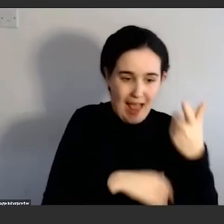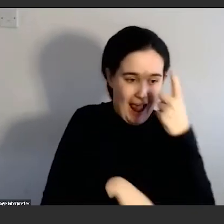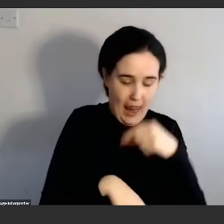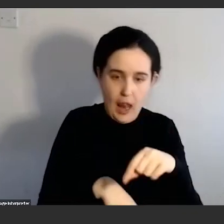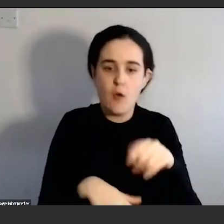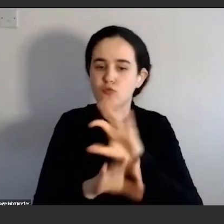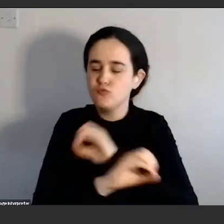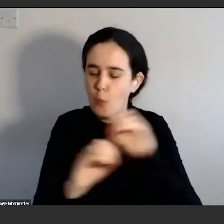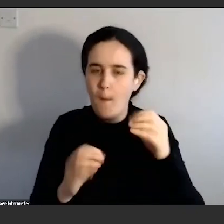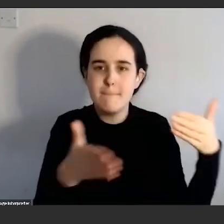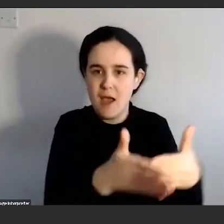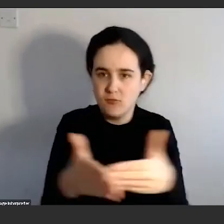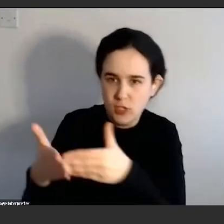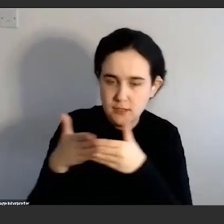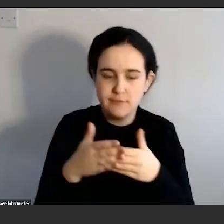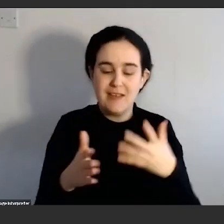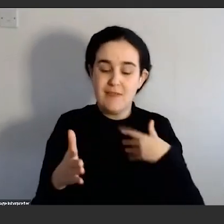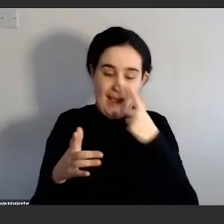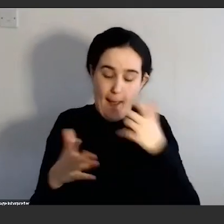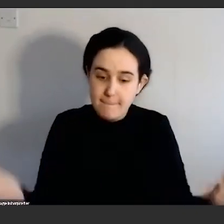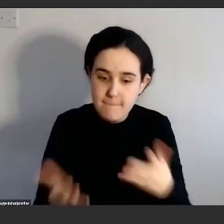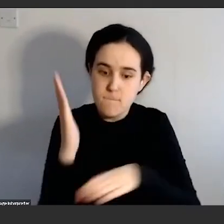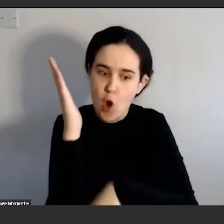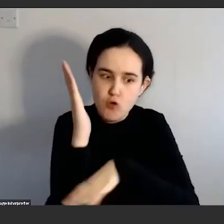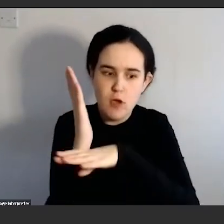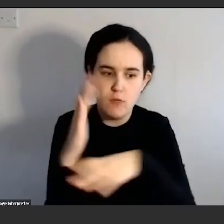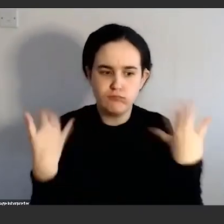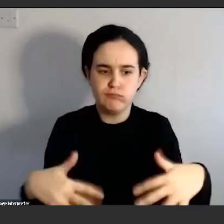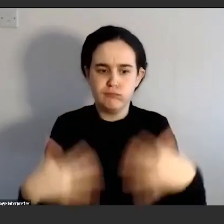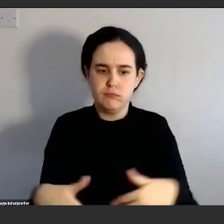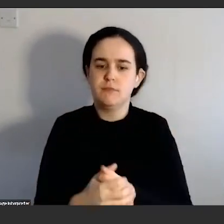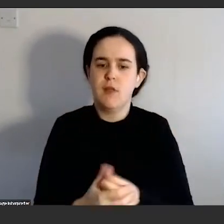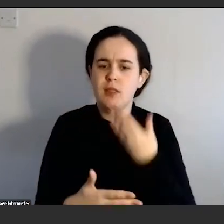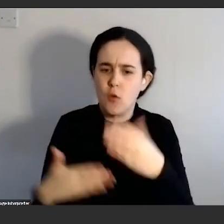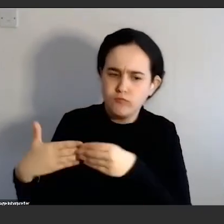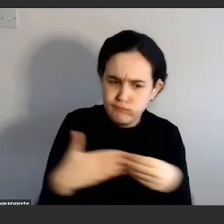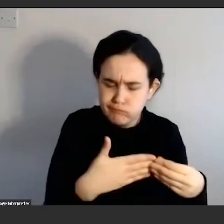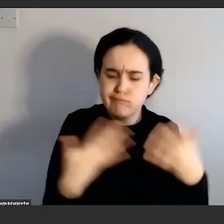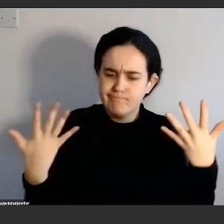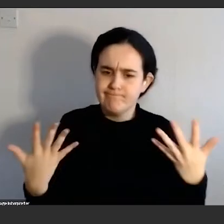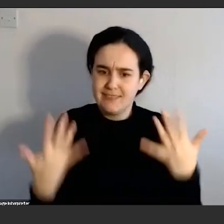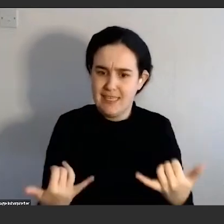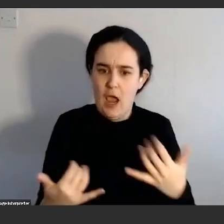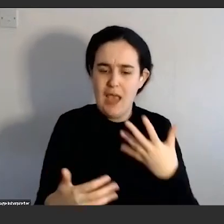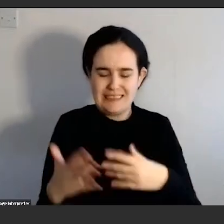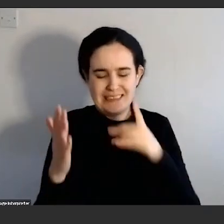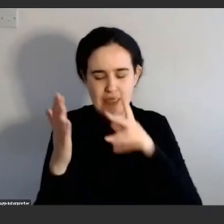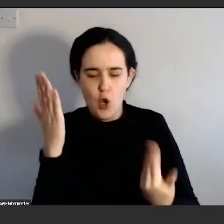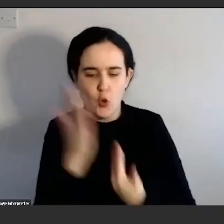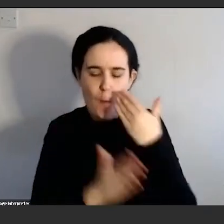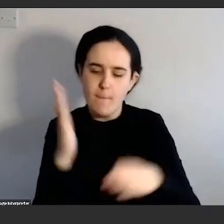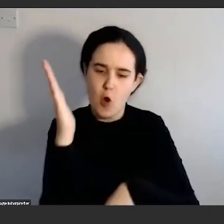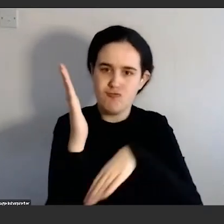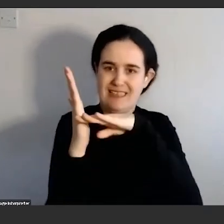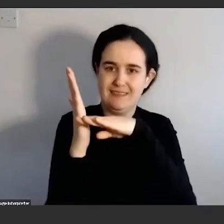and help to ensure that people with disabilities are no longer left behind when it comes to fulfilling their right